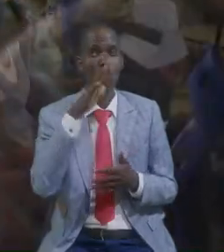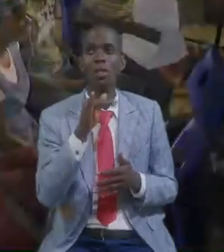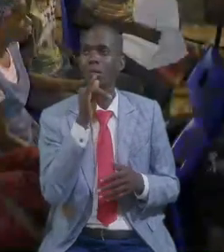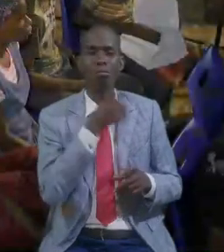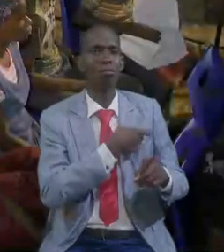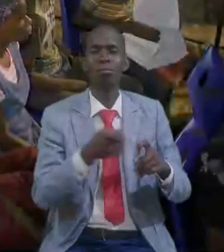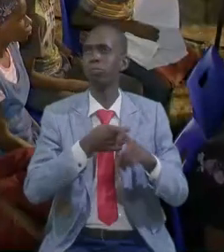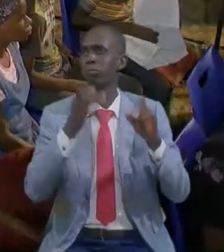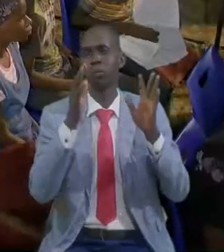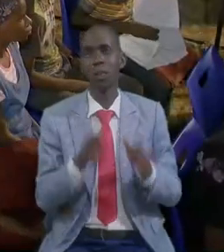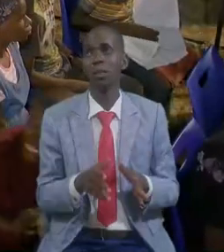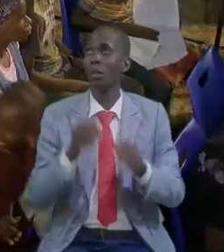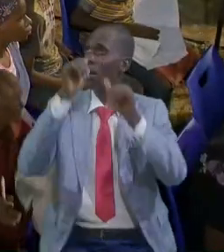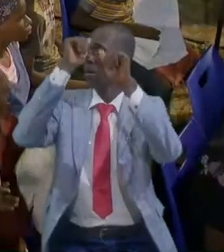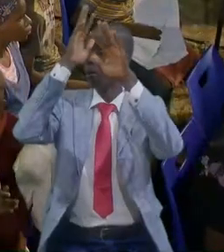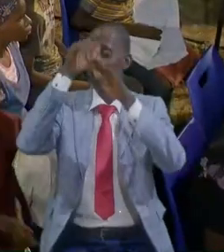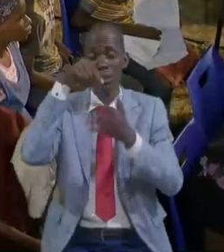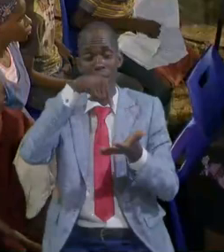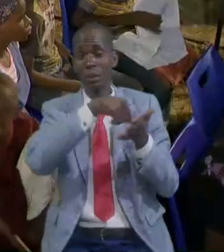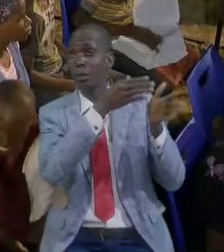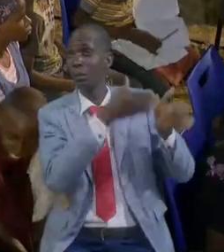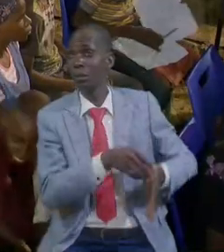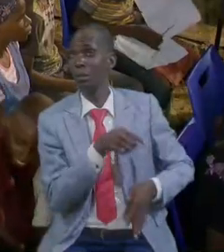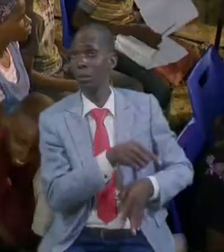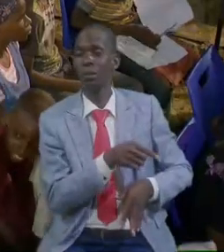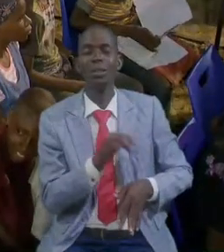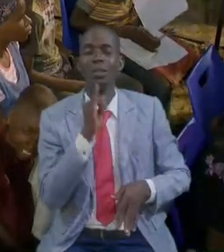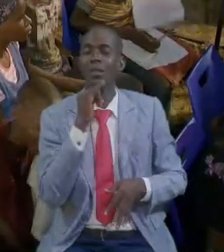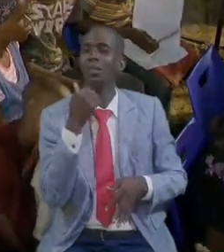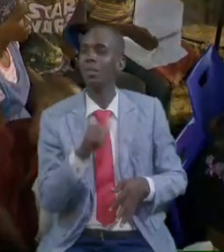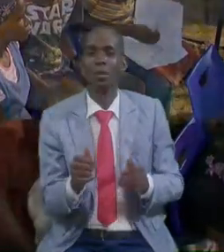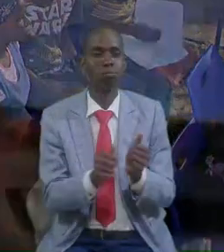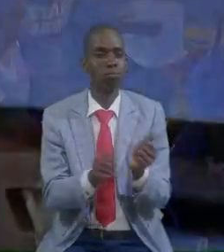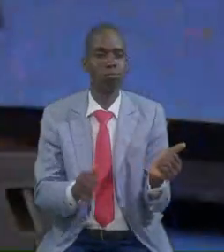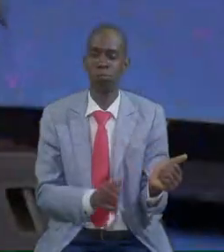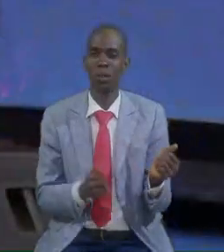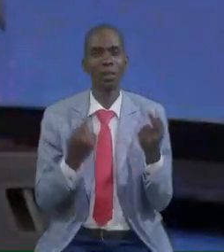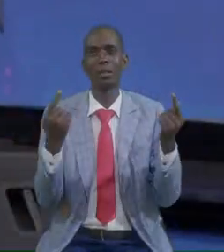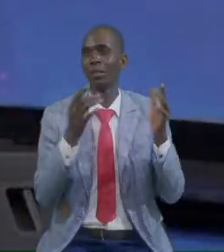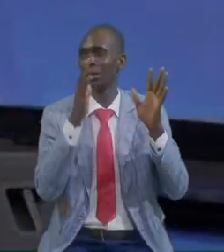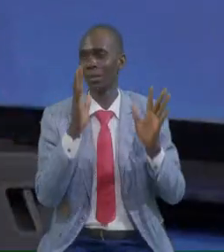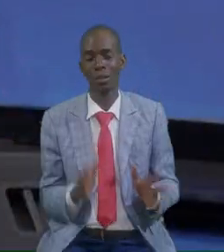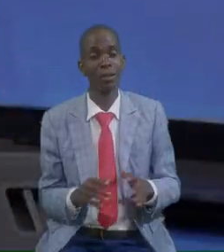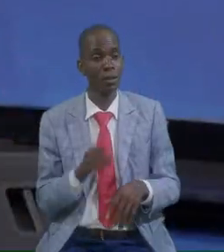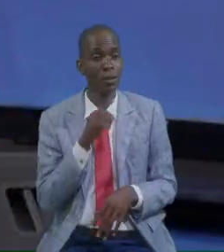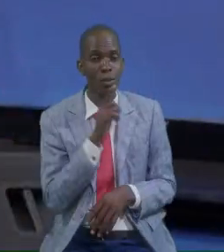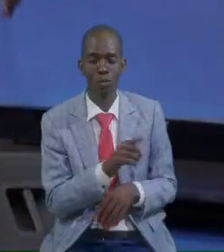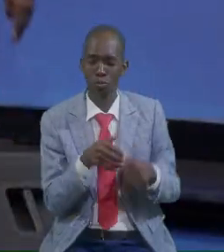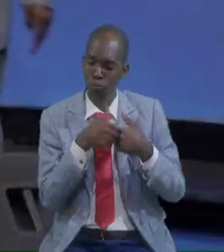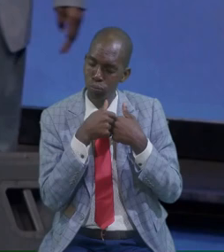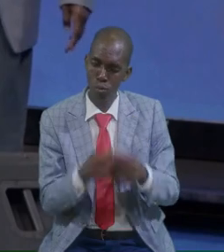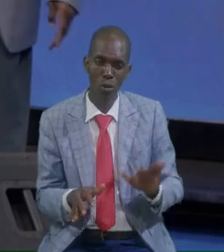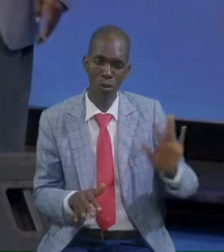Father, this one, a reprobate, that he loses his senses,